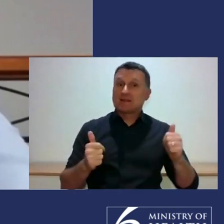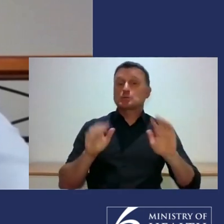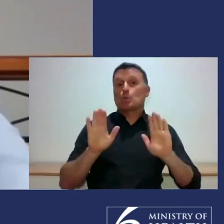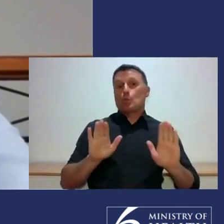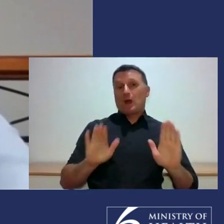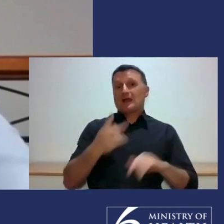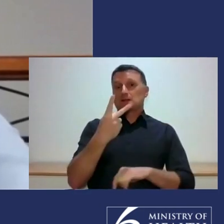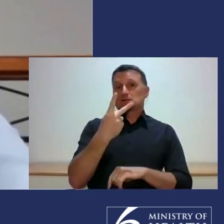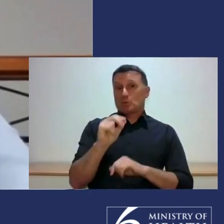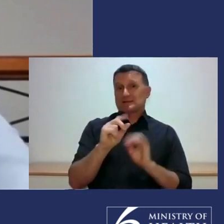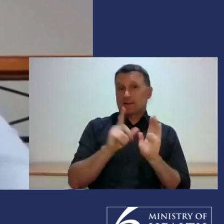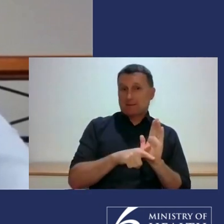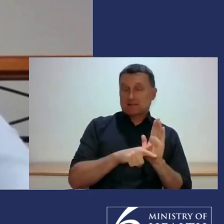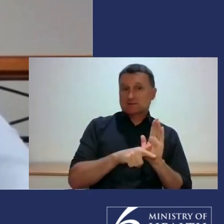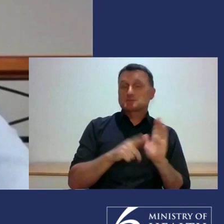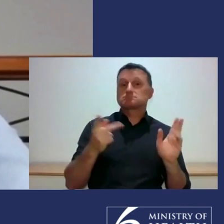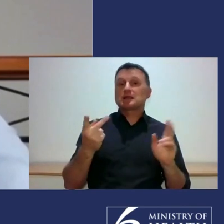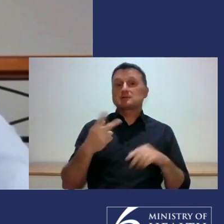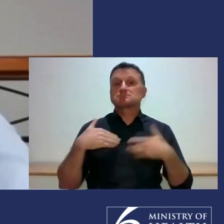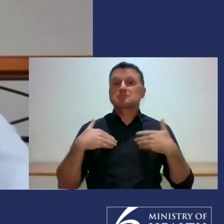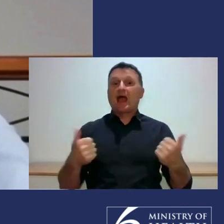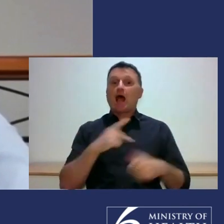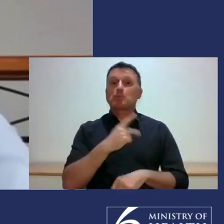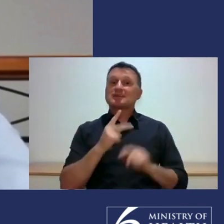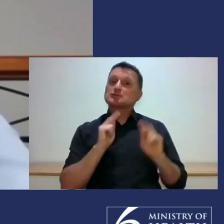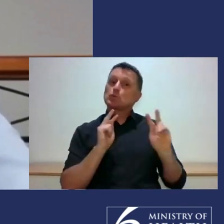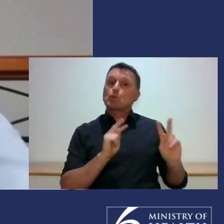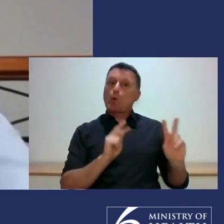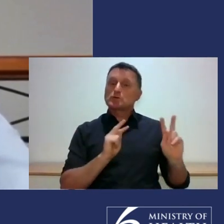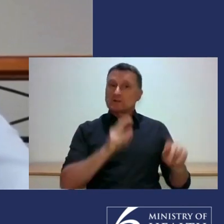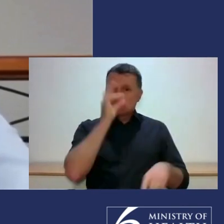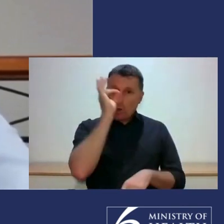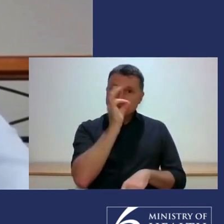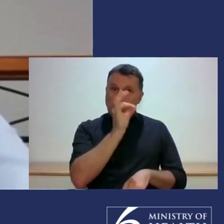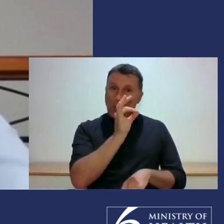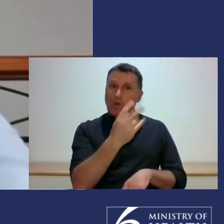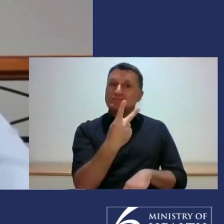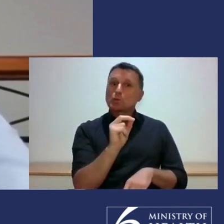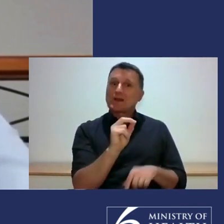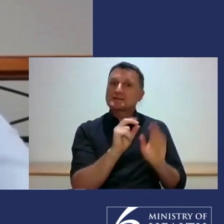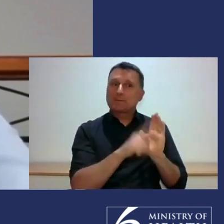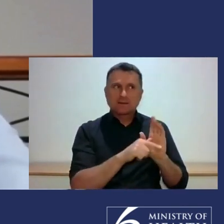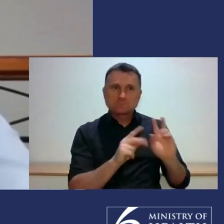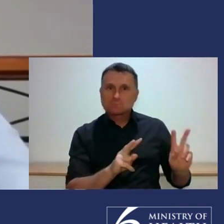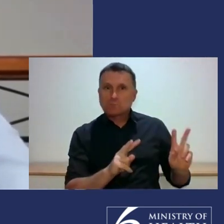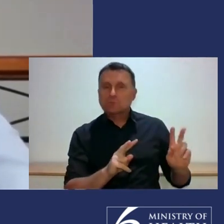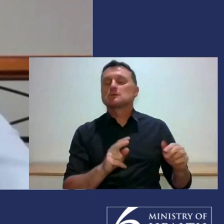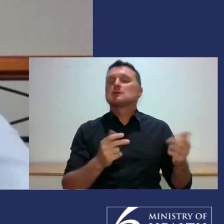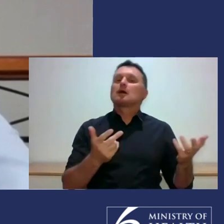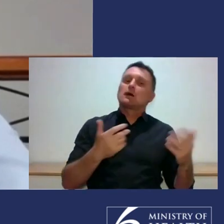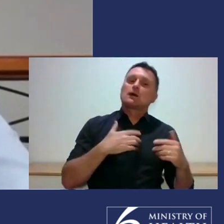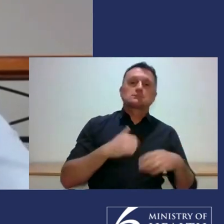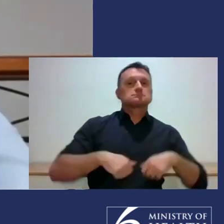if there is any reactions that could happen in that time frame. And you do get lots of information when you come to say this is what you should expect. If you've got